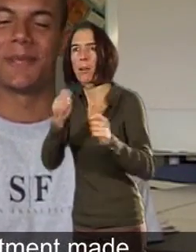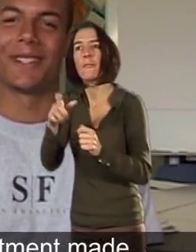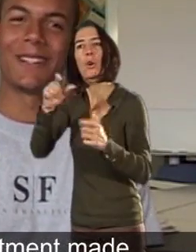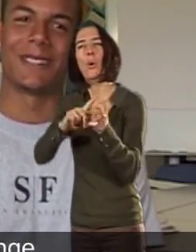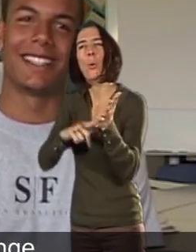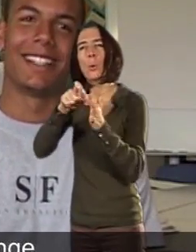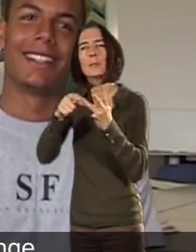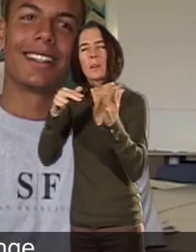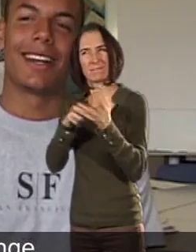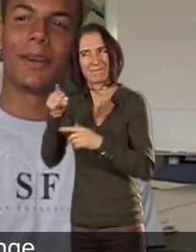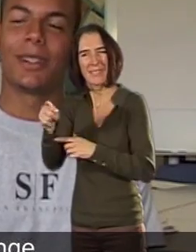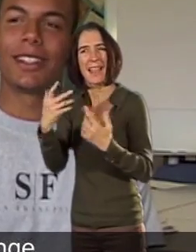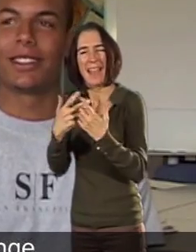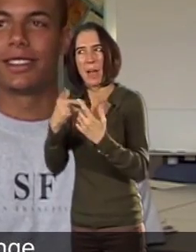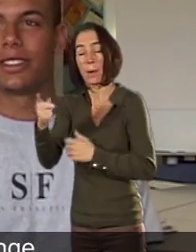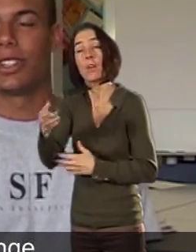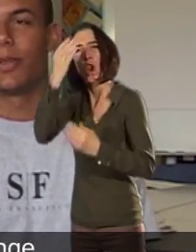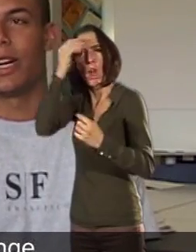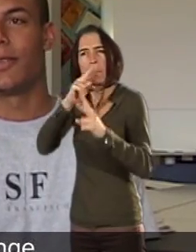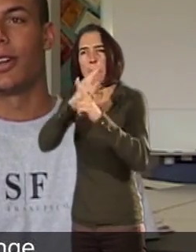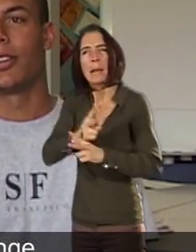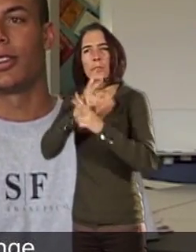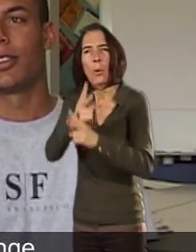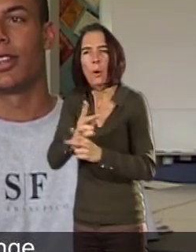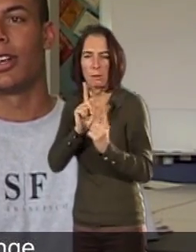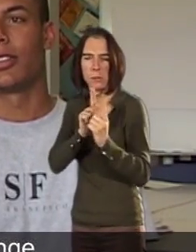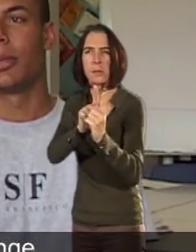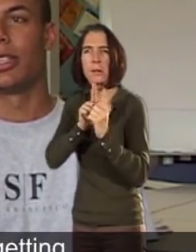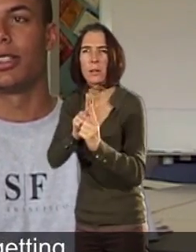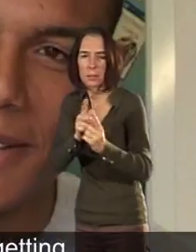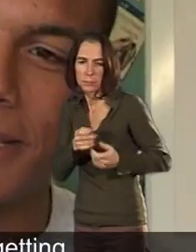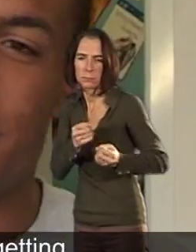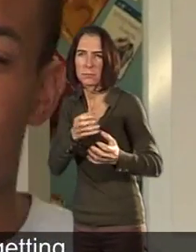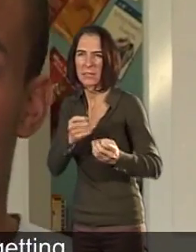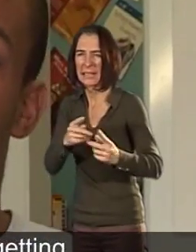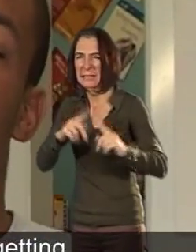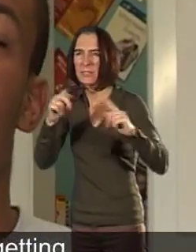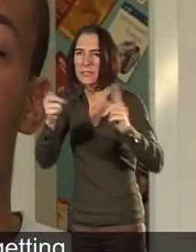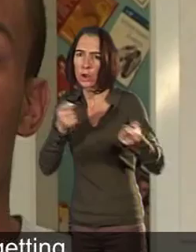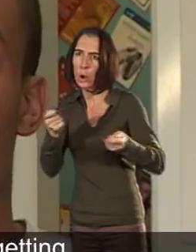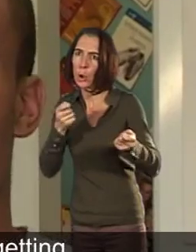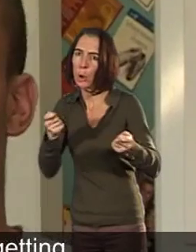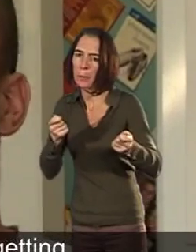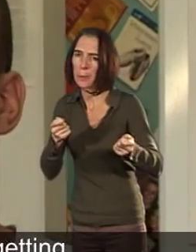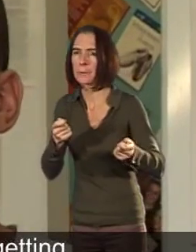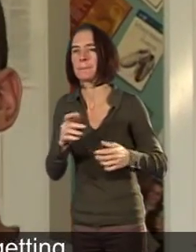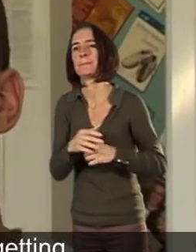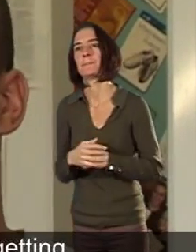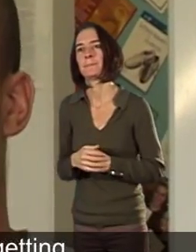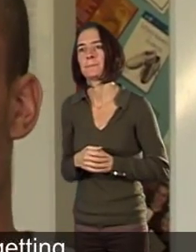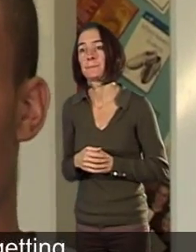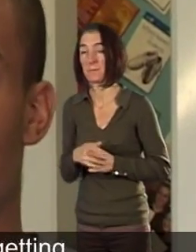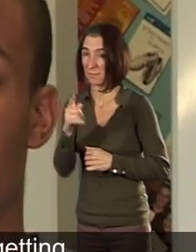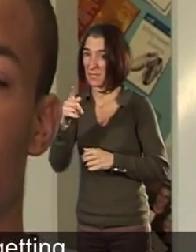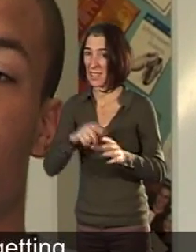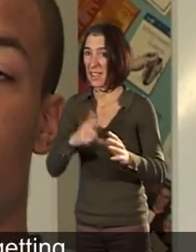the regular support of a learning mentor who provided him with a range of coping strategies. When I'm in like year 7 and 8, I was just getting